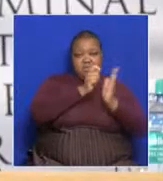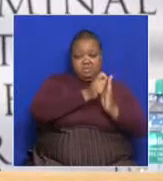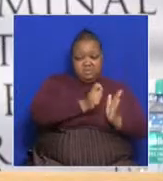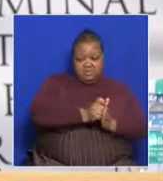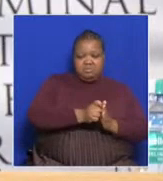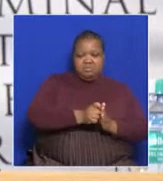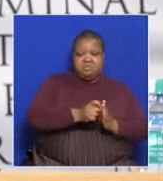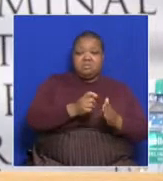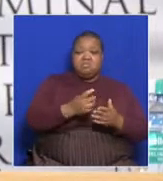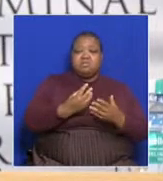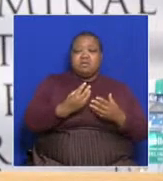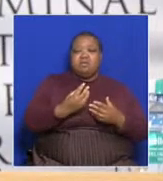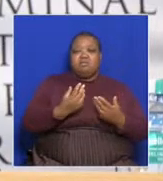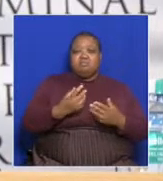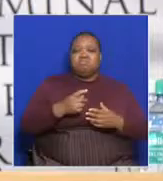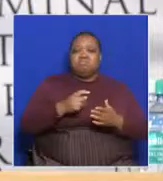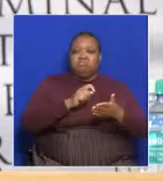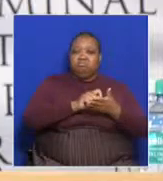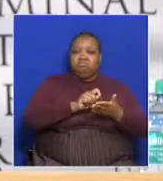that at